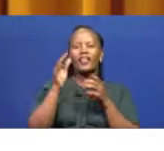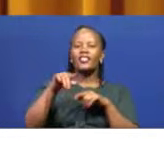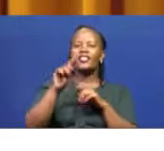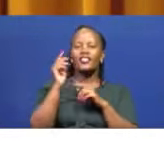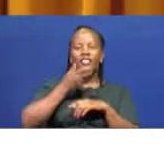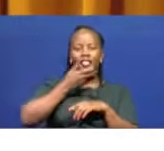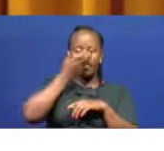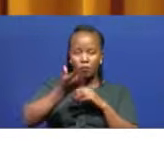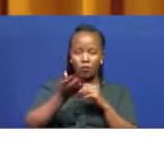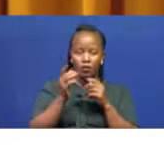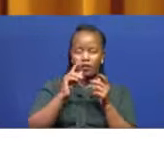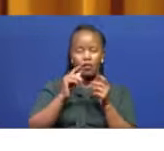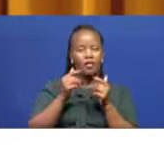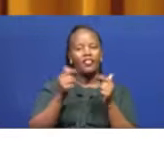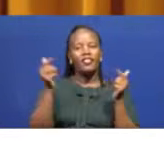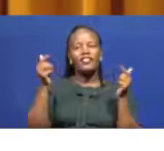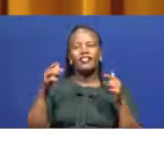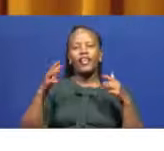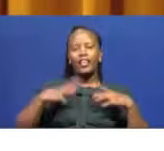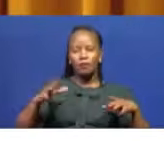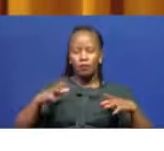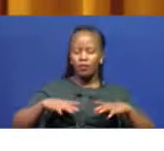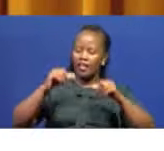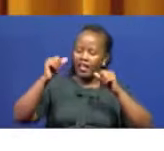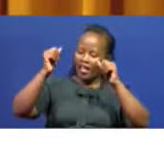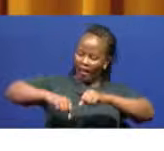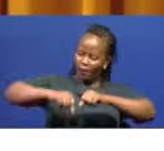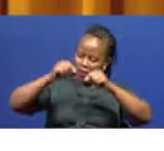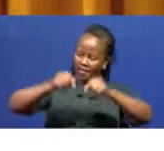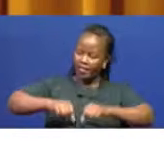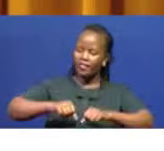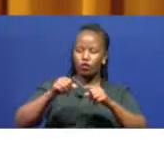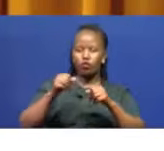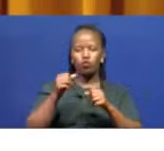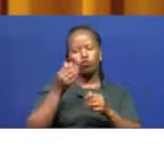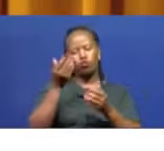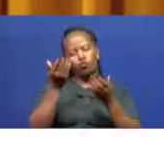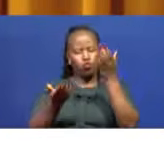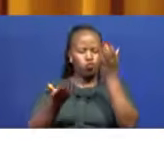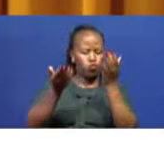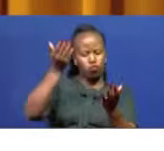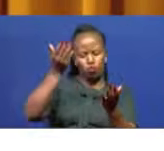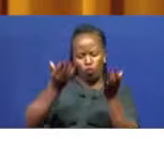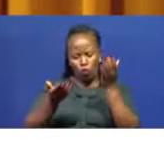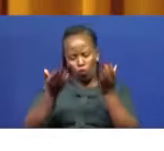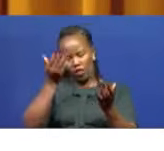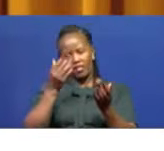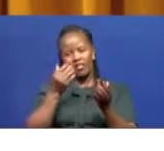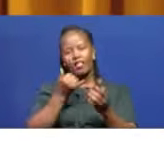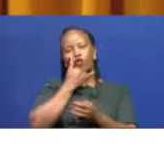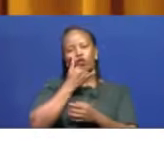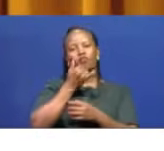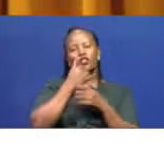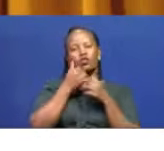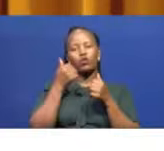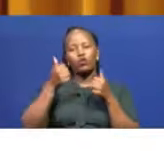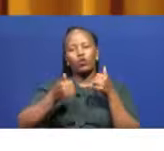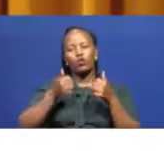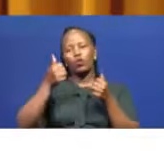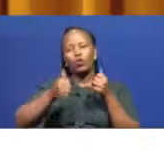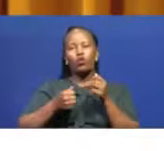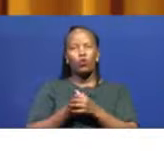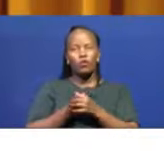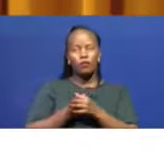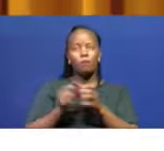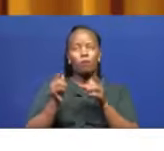response, denying the public the ability to effectively weigh the grossness of the alleged violations. He